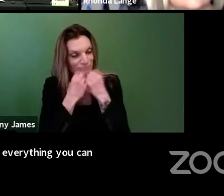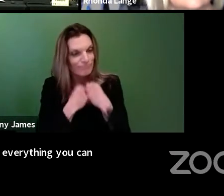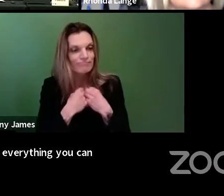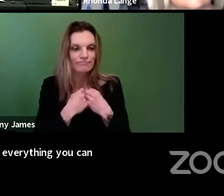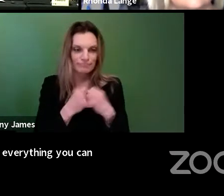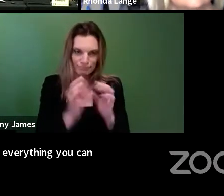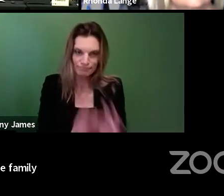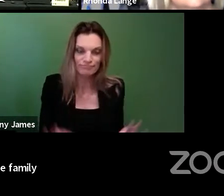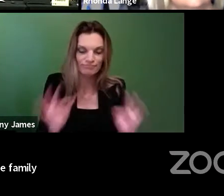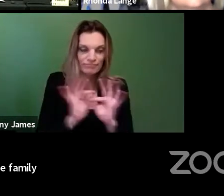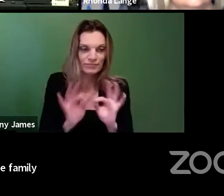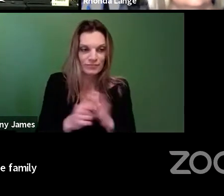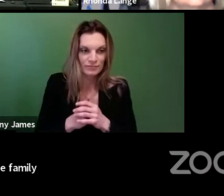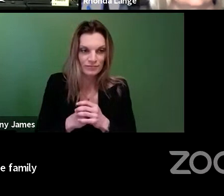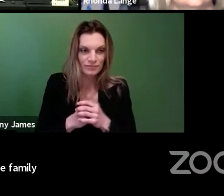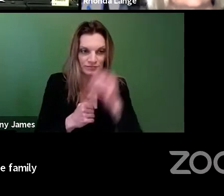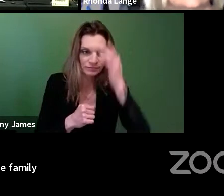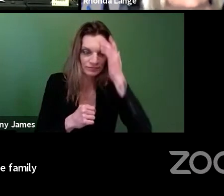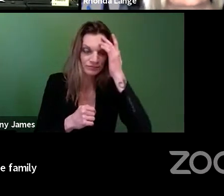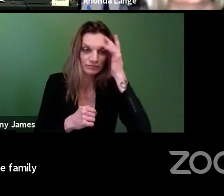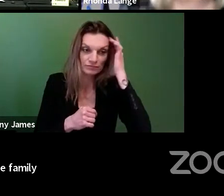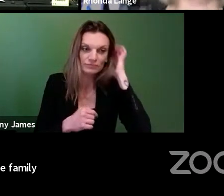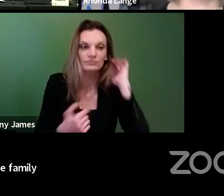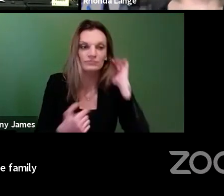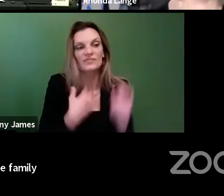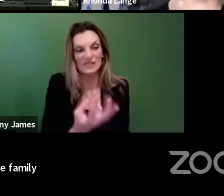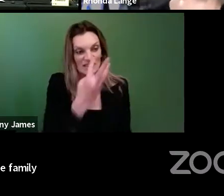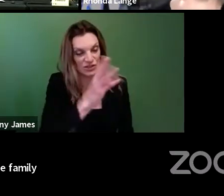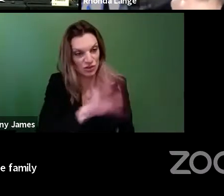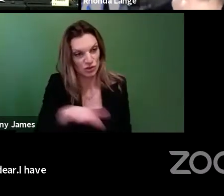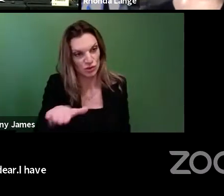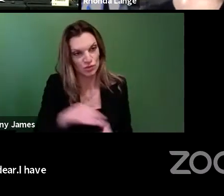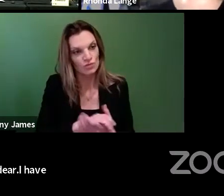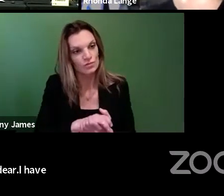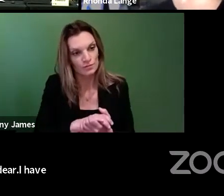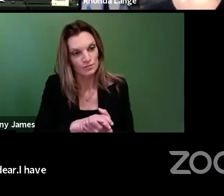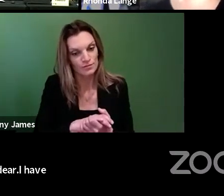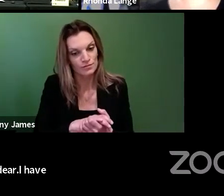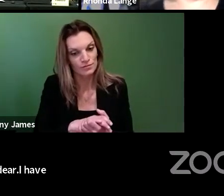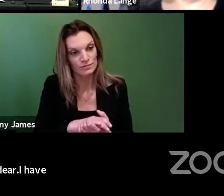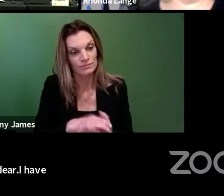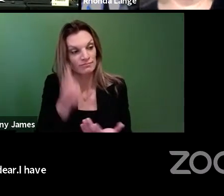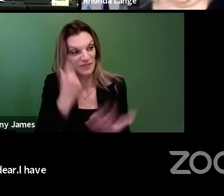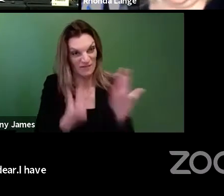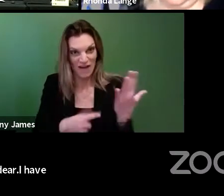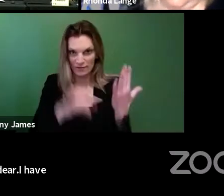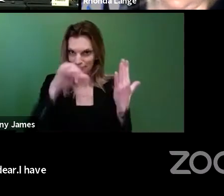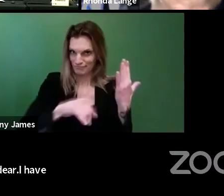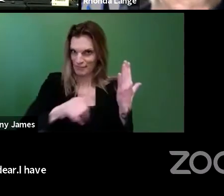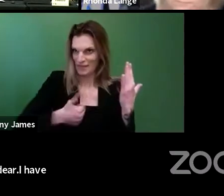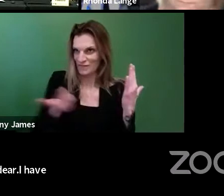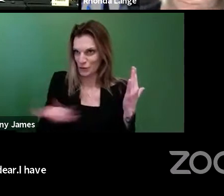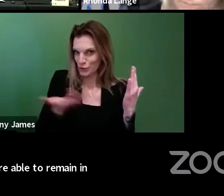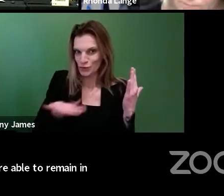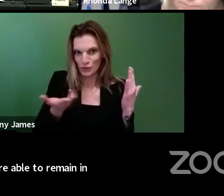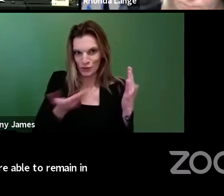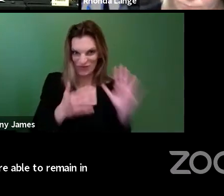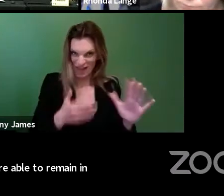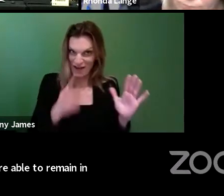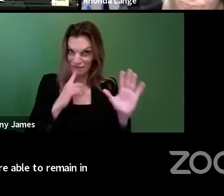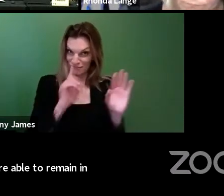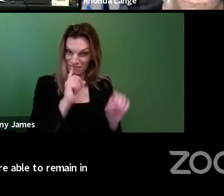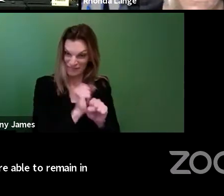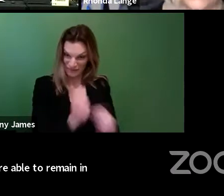dear. I have six children, five of whom were able to remain in Ottawa County and wanted to remain here and raise